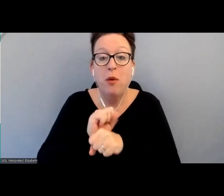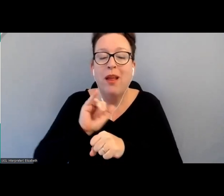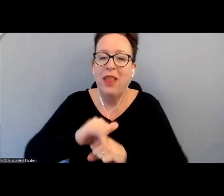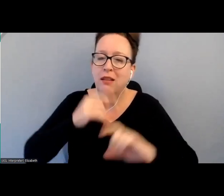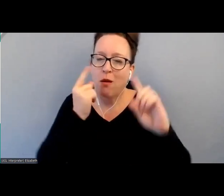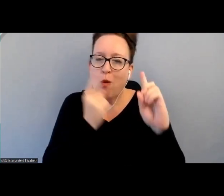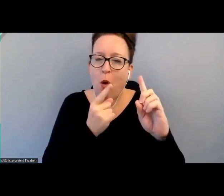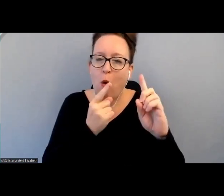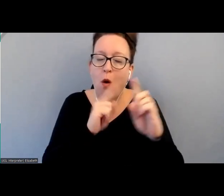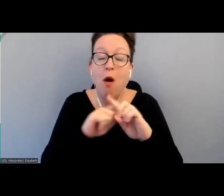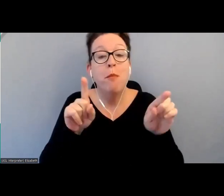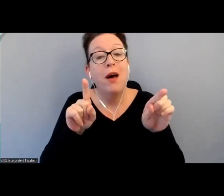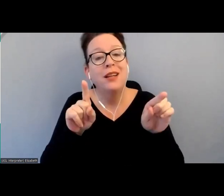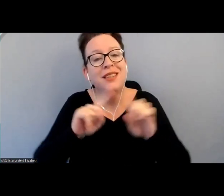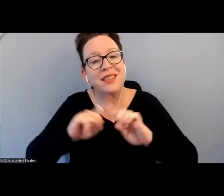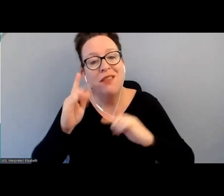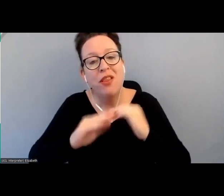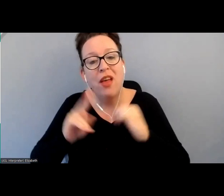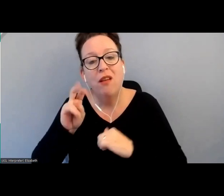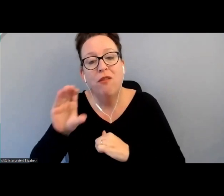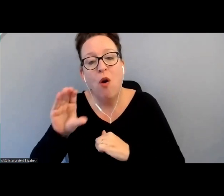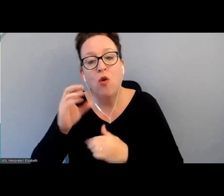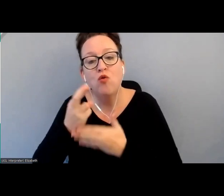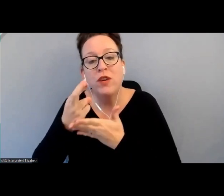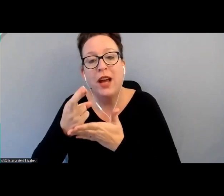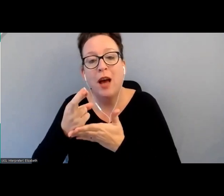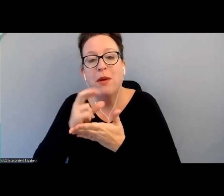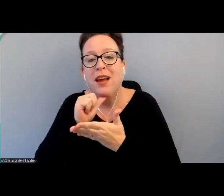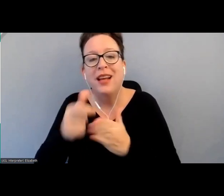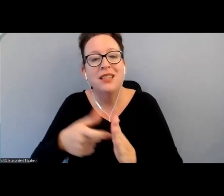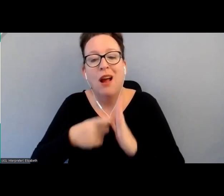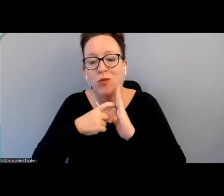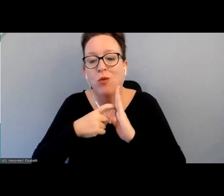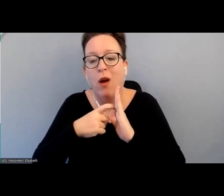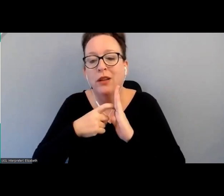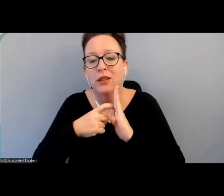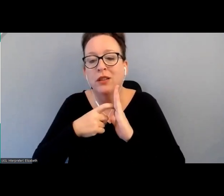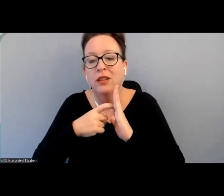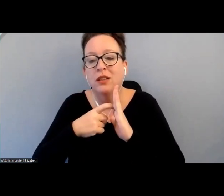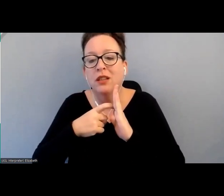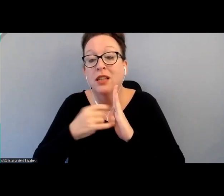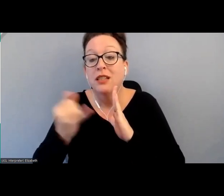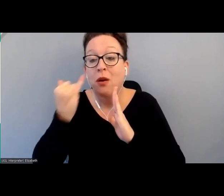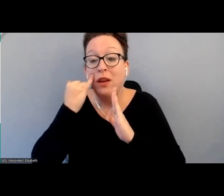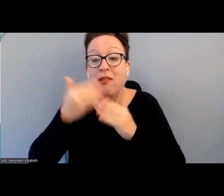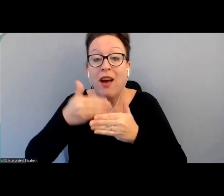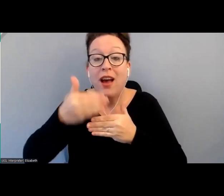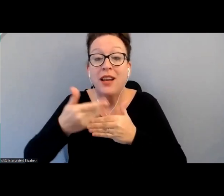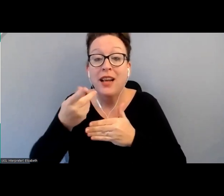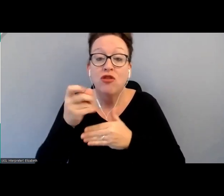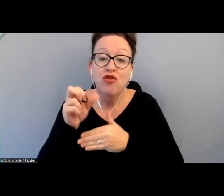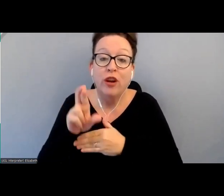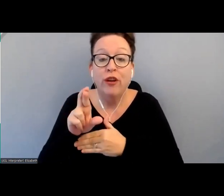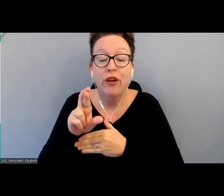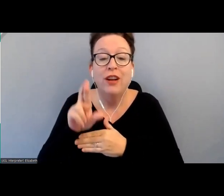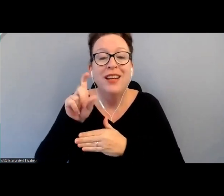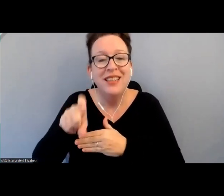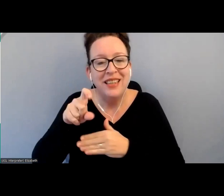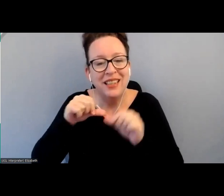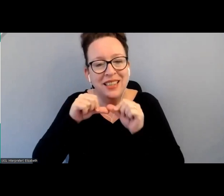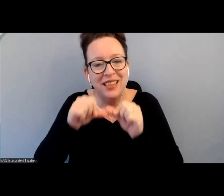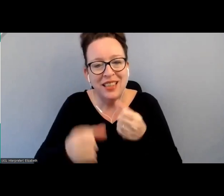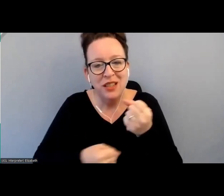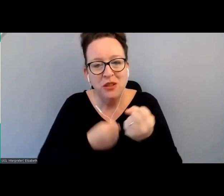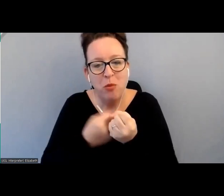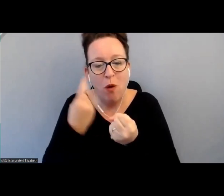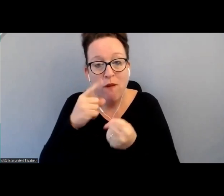us, but unlike vocational rehabilitation, it's not a requirement. So if a NextGener does need continued support on a